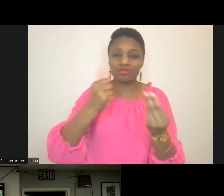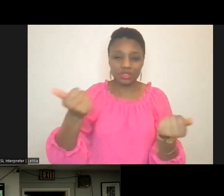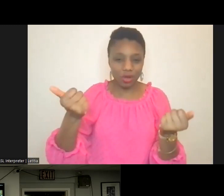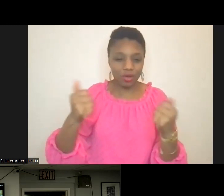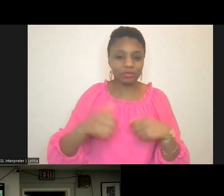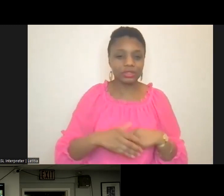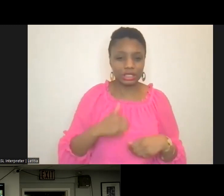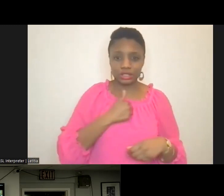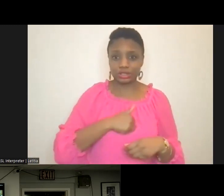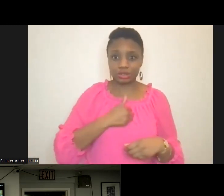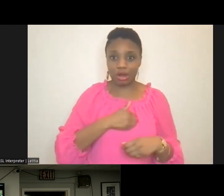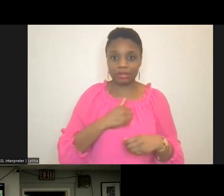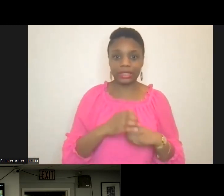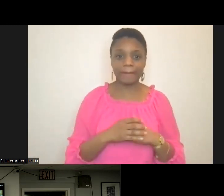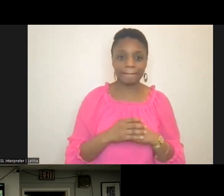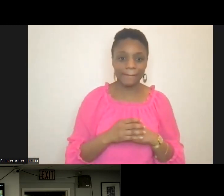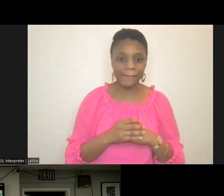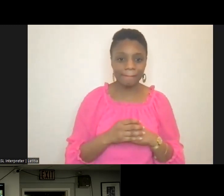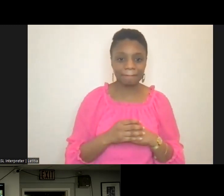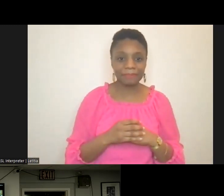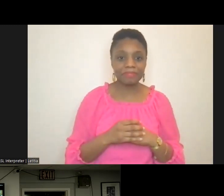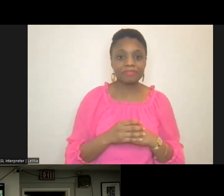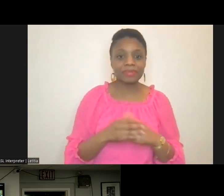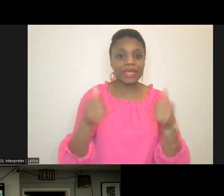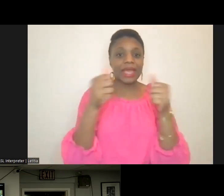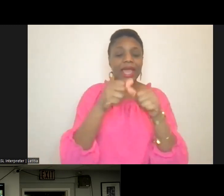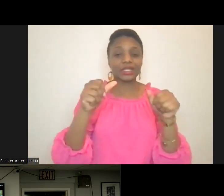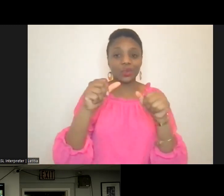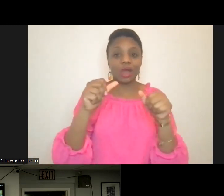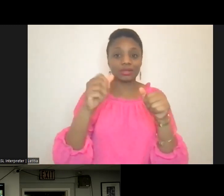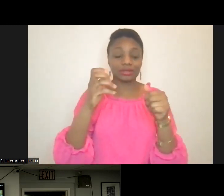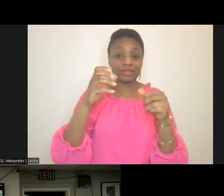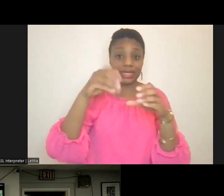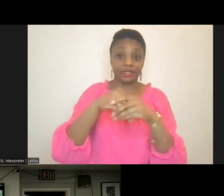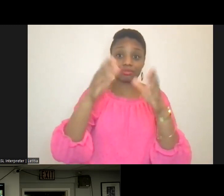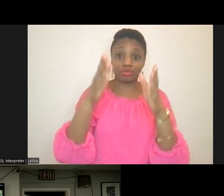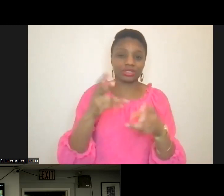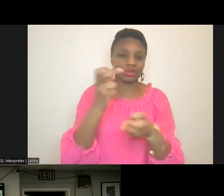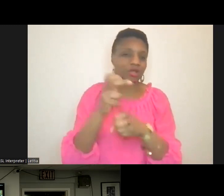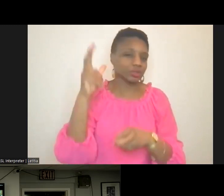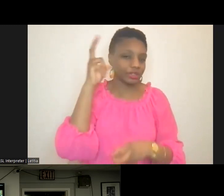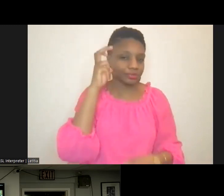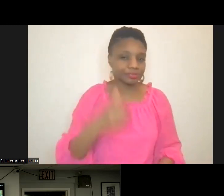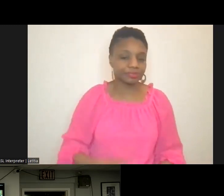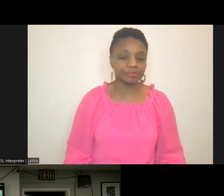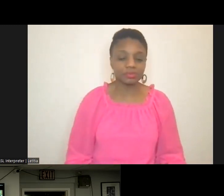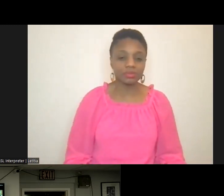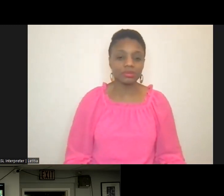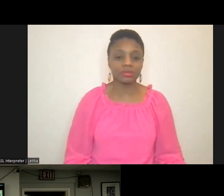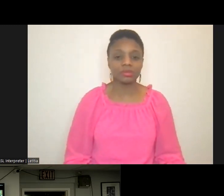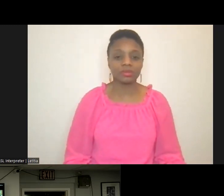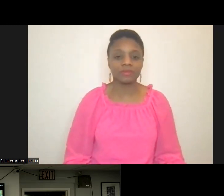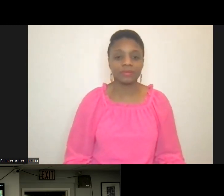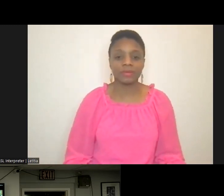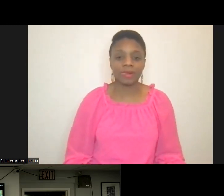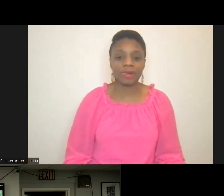that. That was me. Anyone there live is much harder to hear. Apologies for that." And